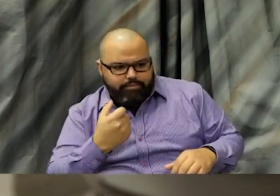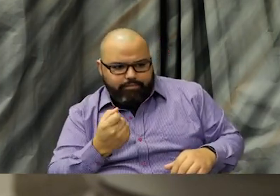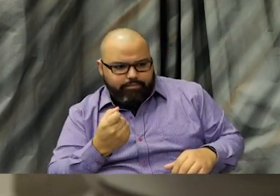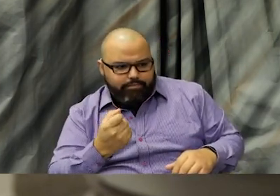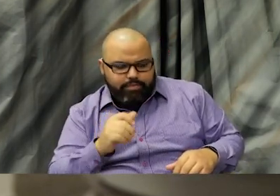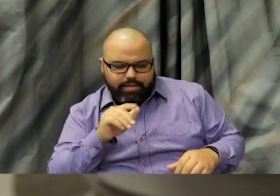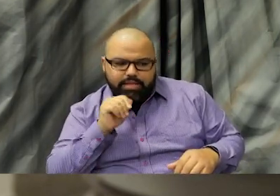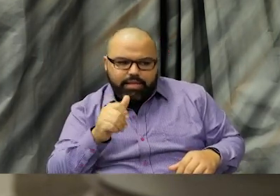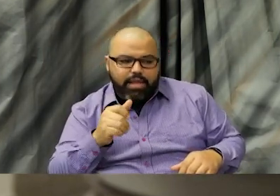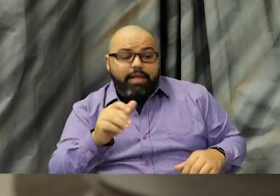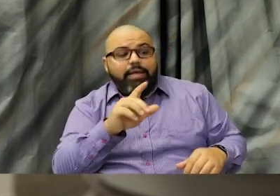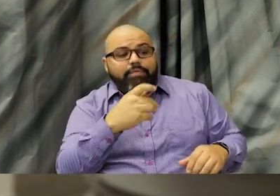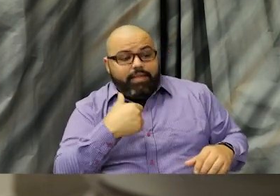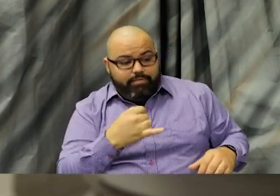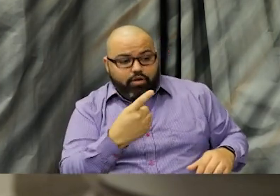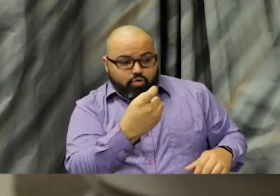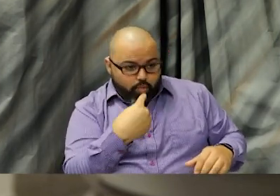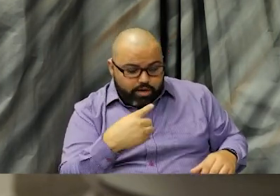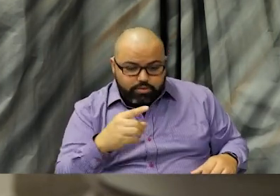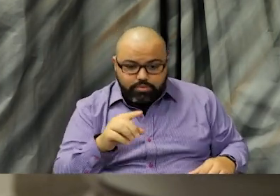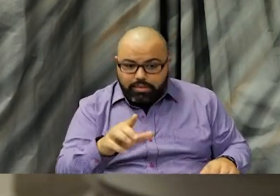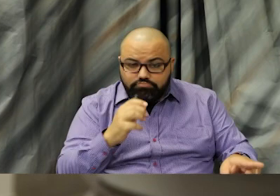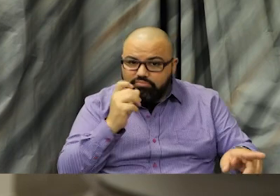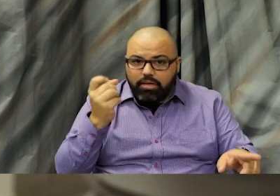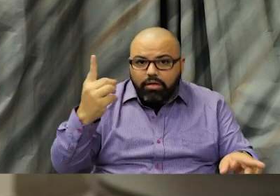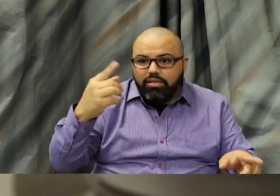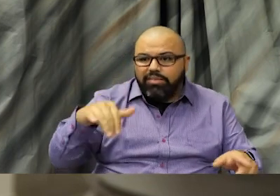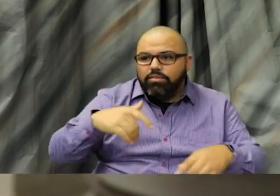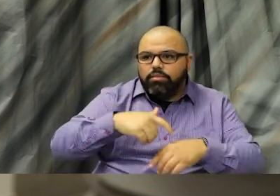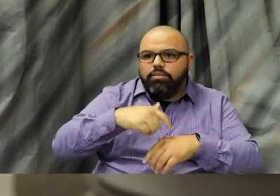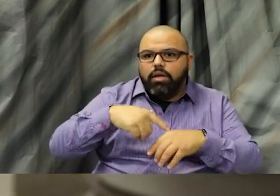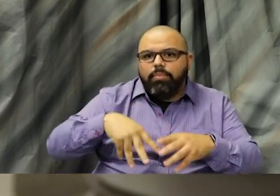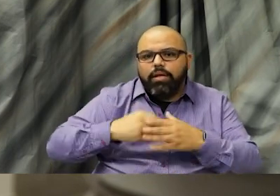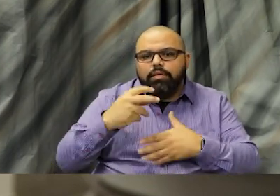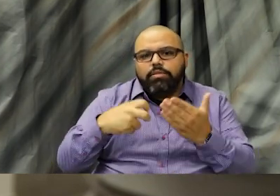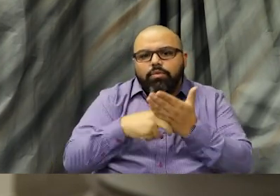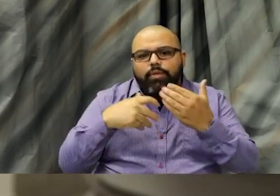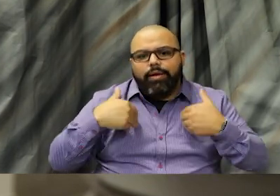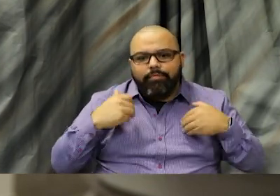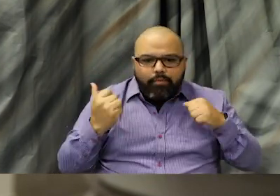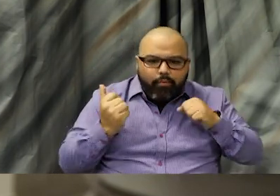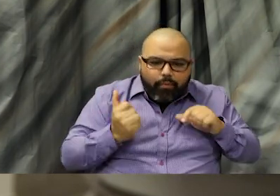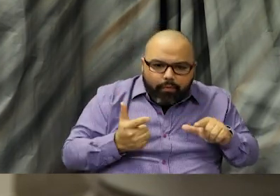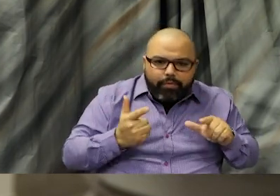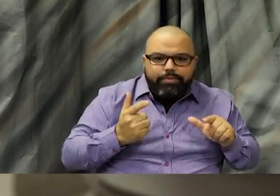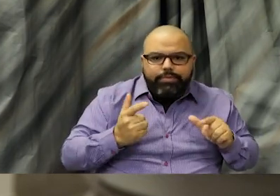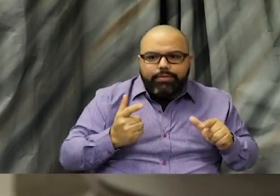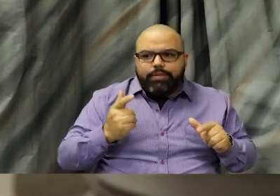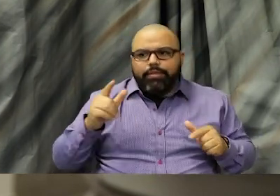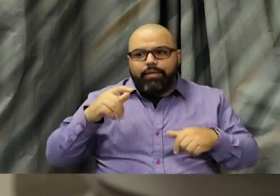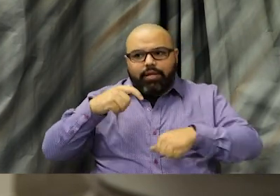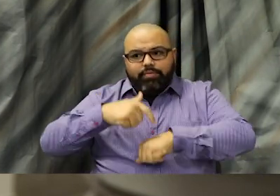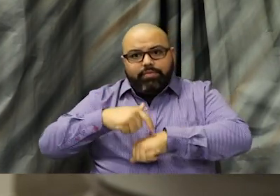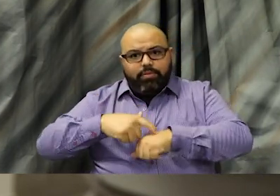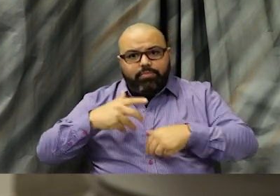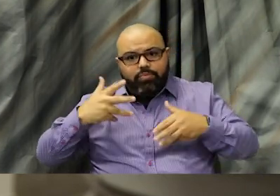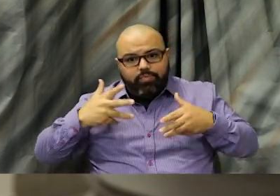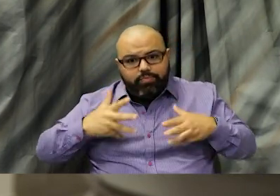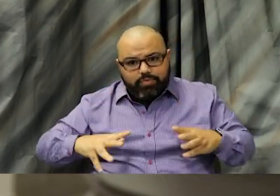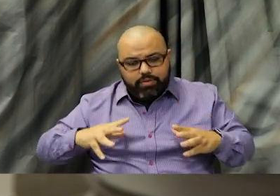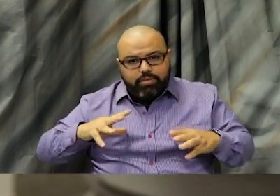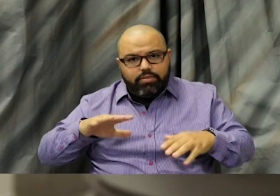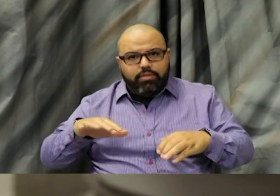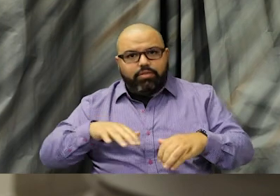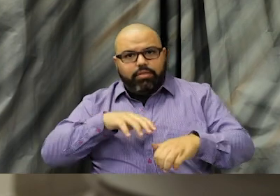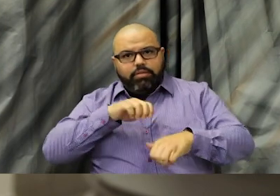that they didn't understand. This is the time in my exit time where they have time to do all of that. They can have time to